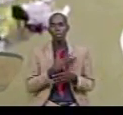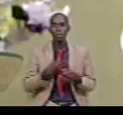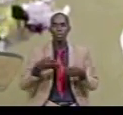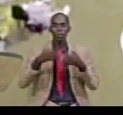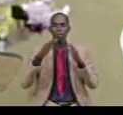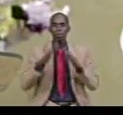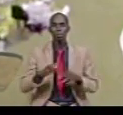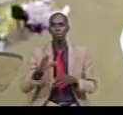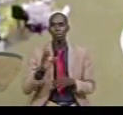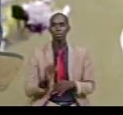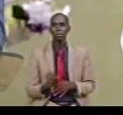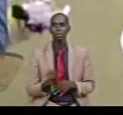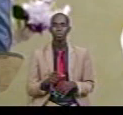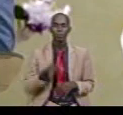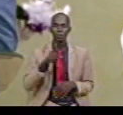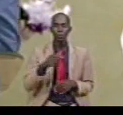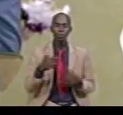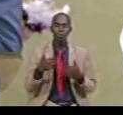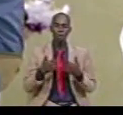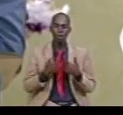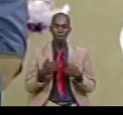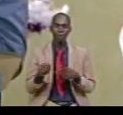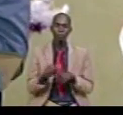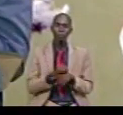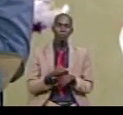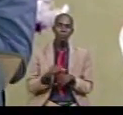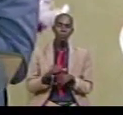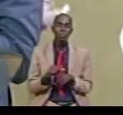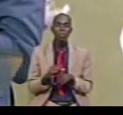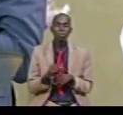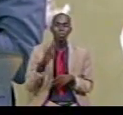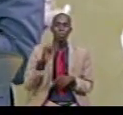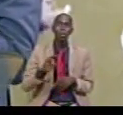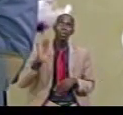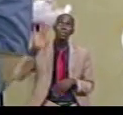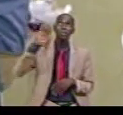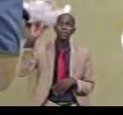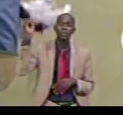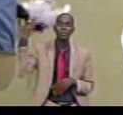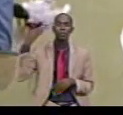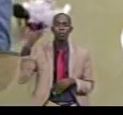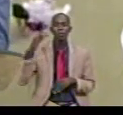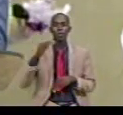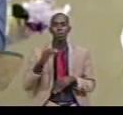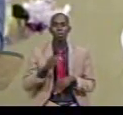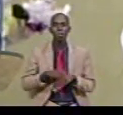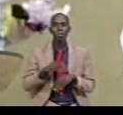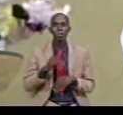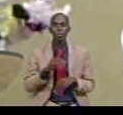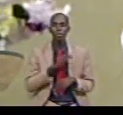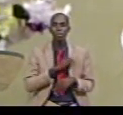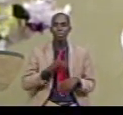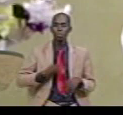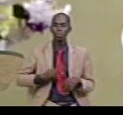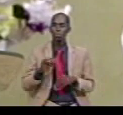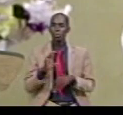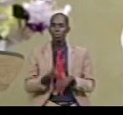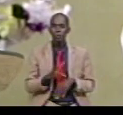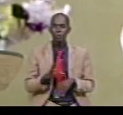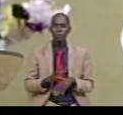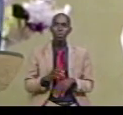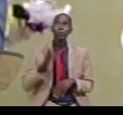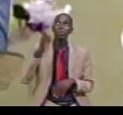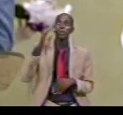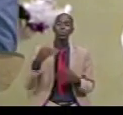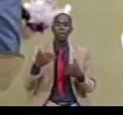leaders you have raised by his grace on the member of the church God has